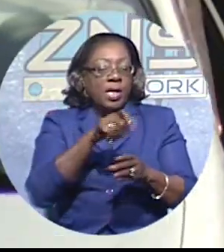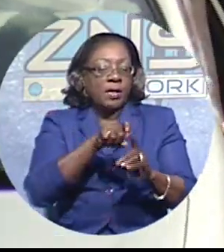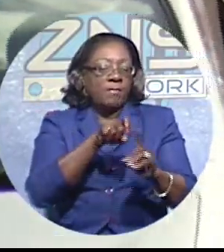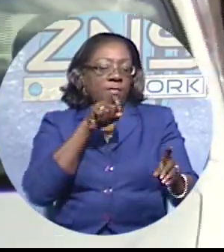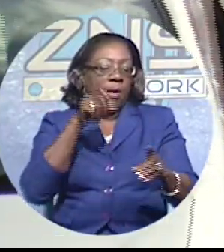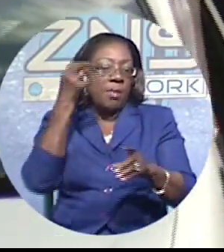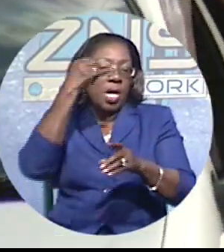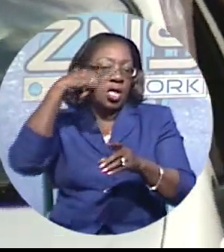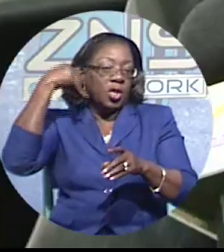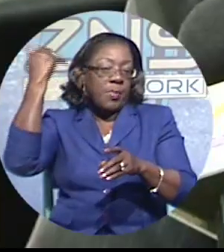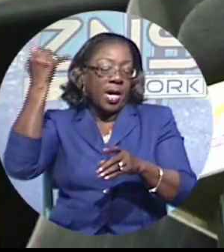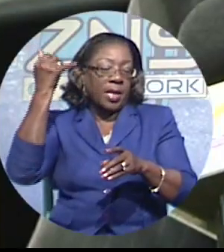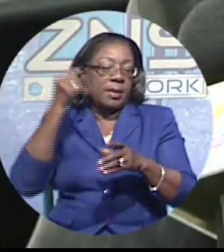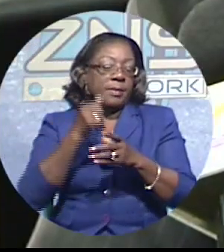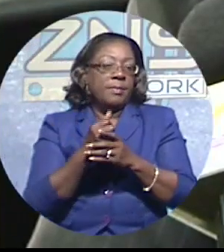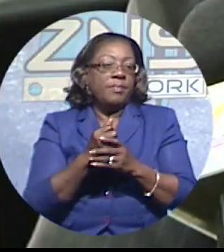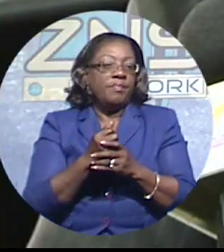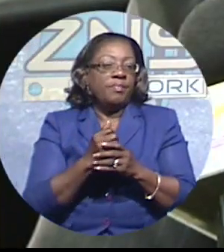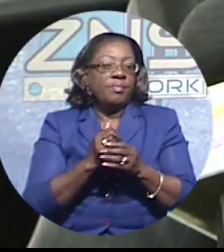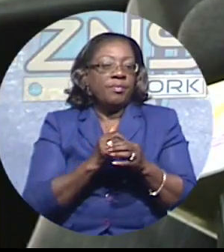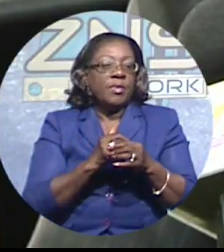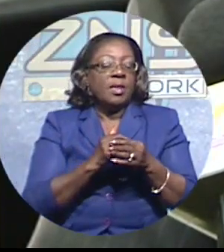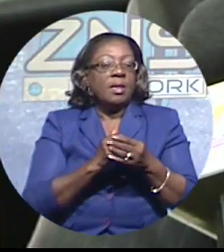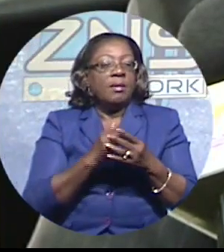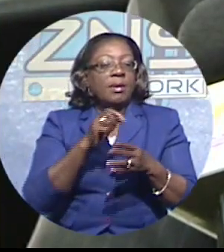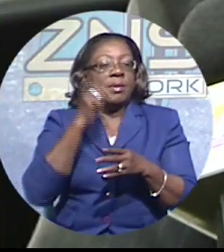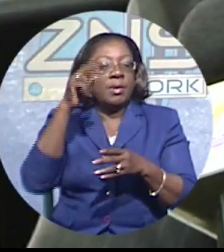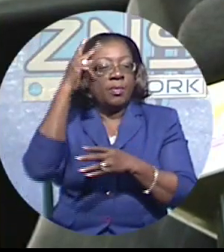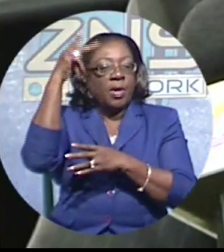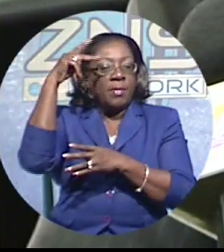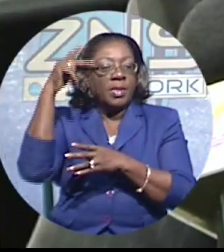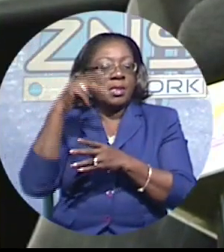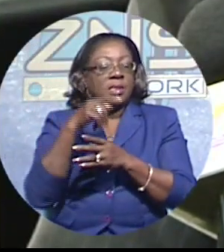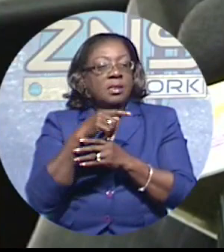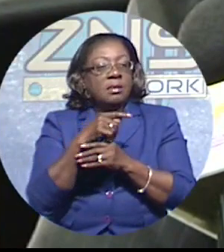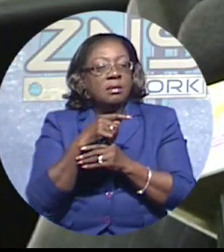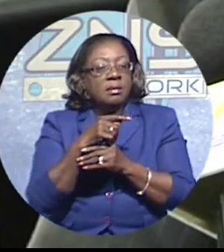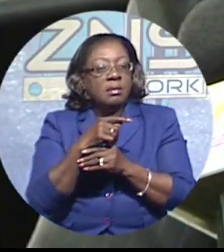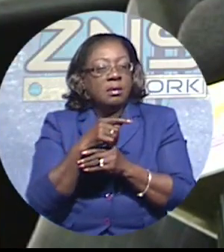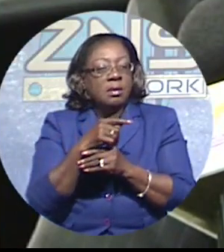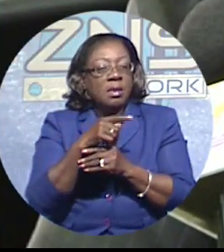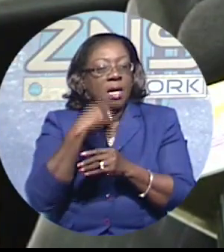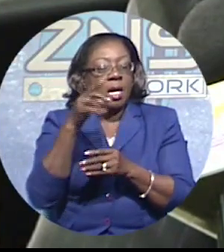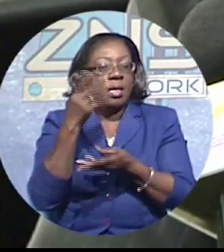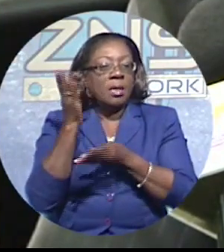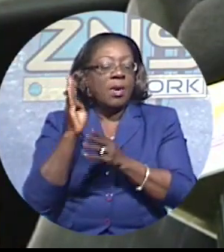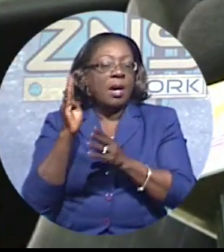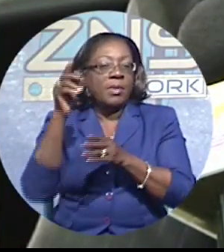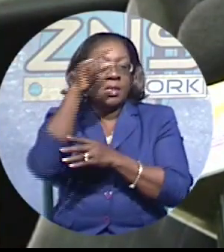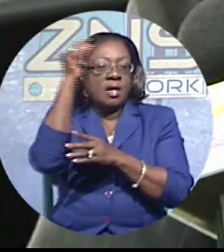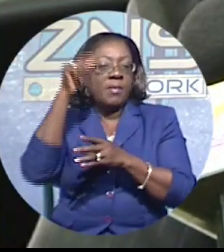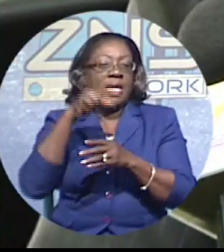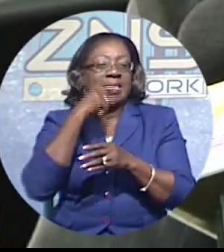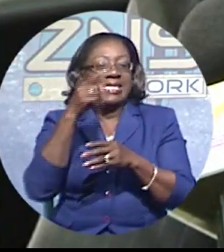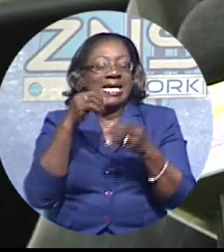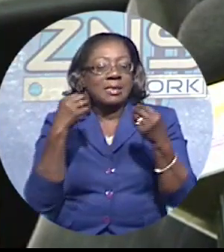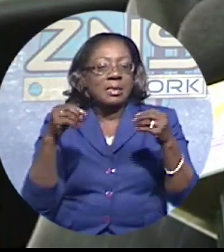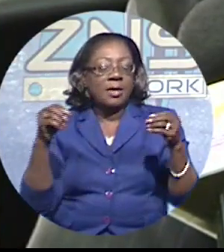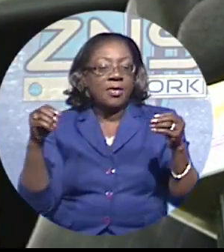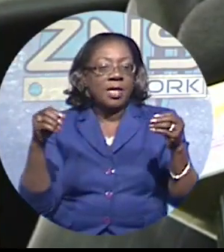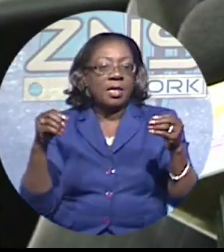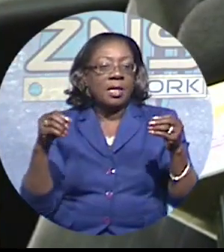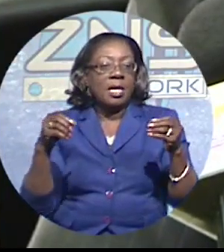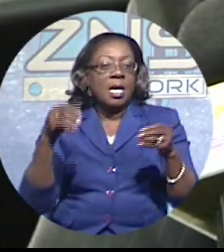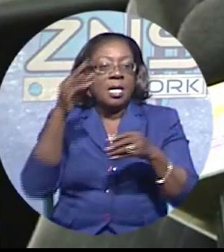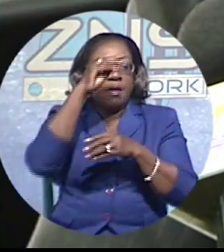vehicles making it into the country. Jamaica has made a statement on this issue already, and the Bahamas government has said nothing. I